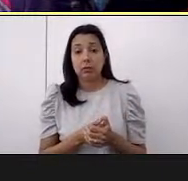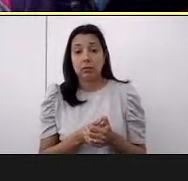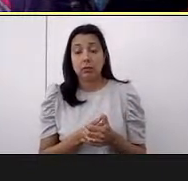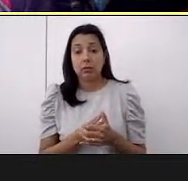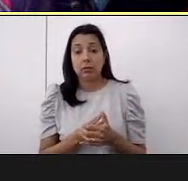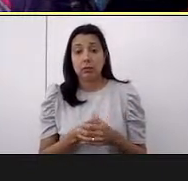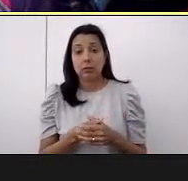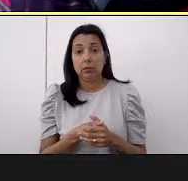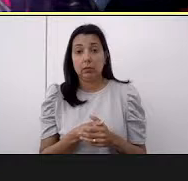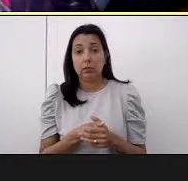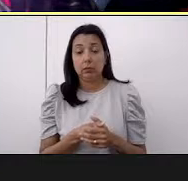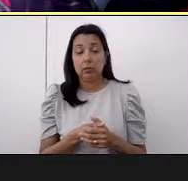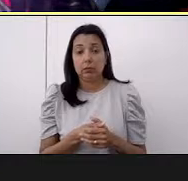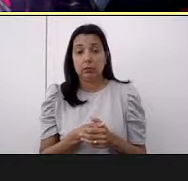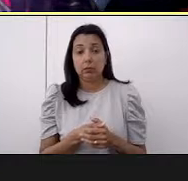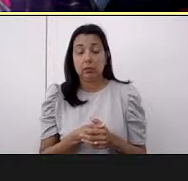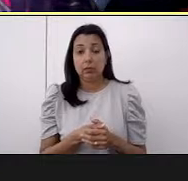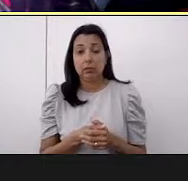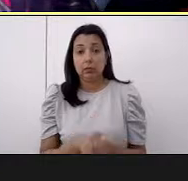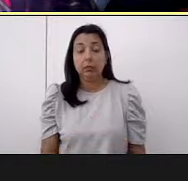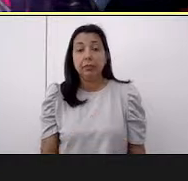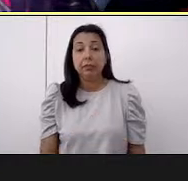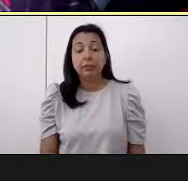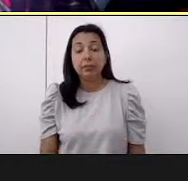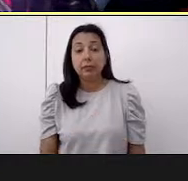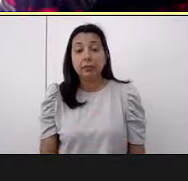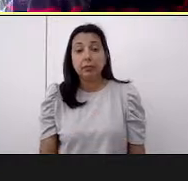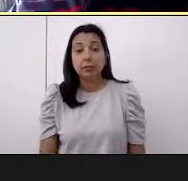What I can say is that